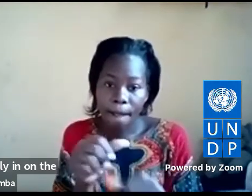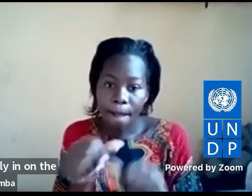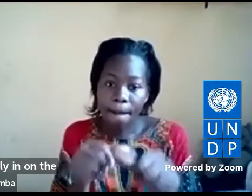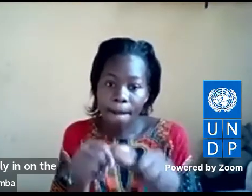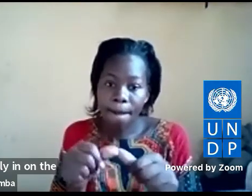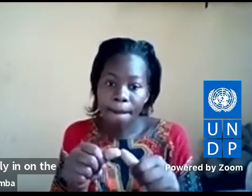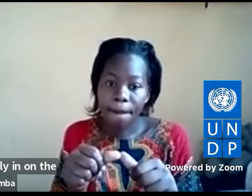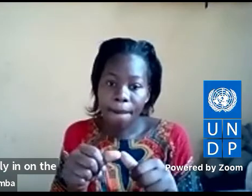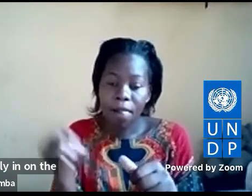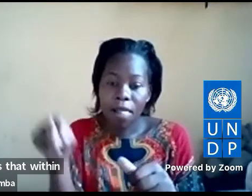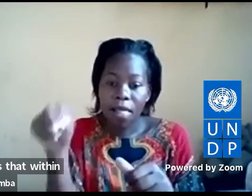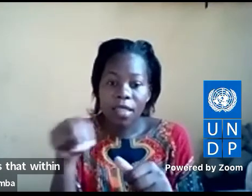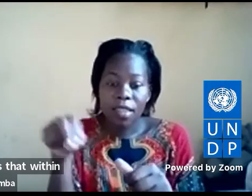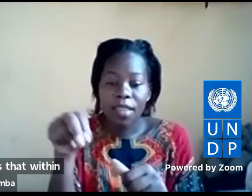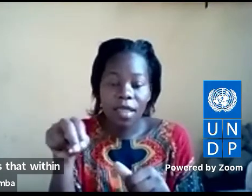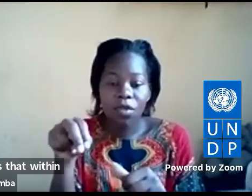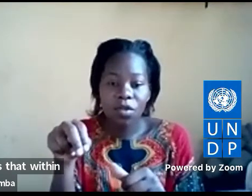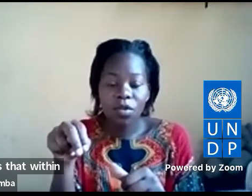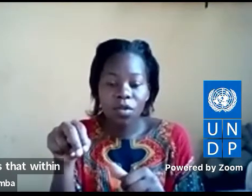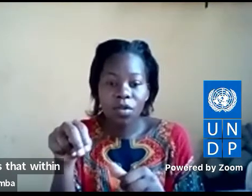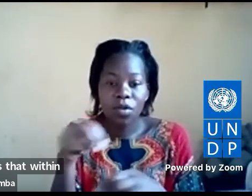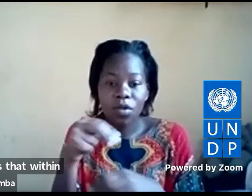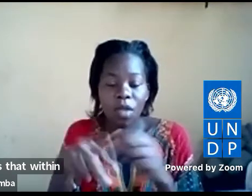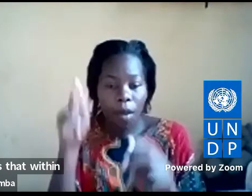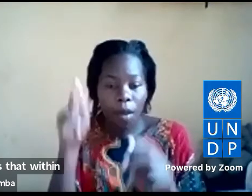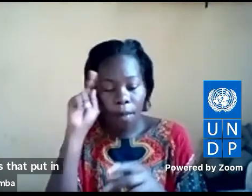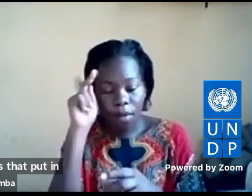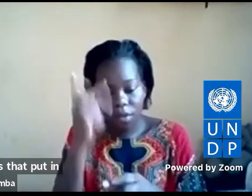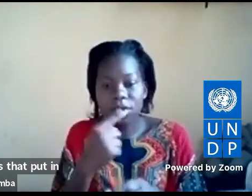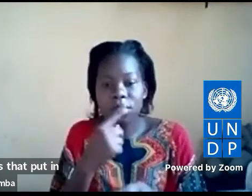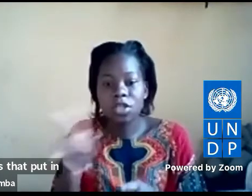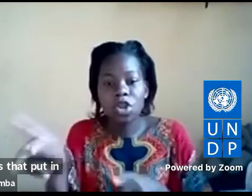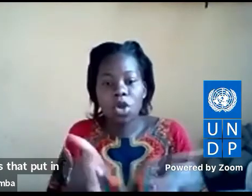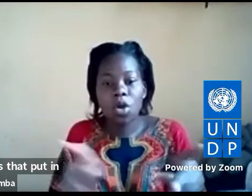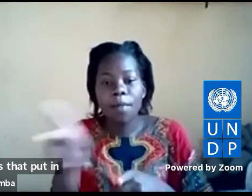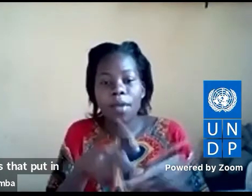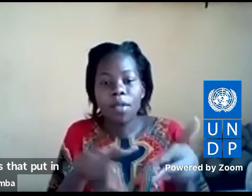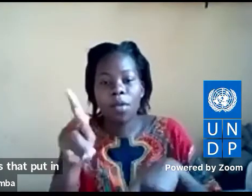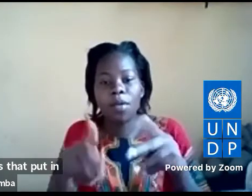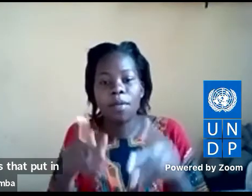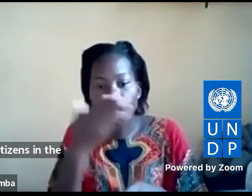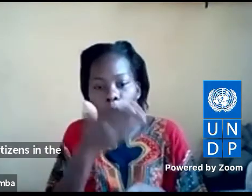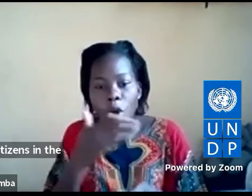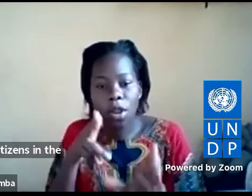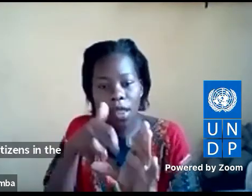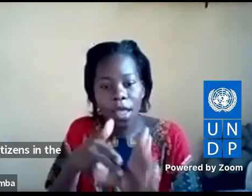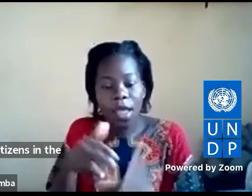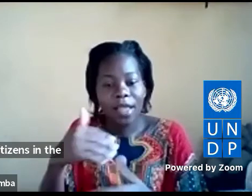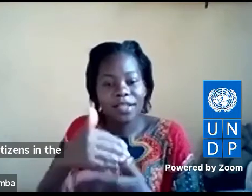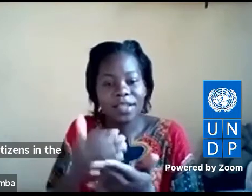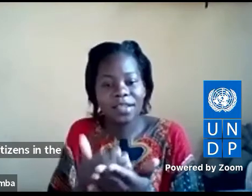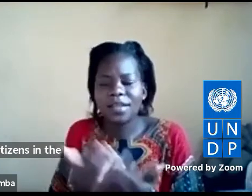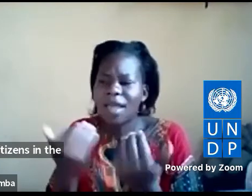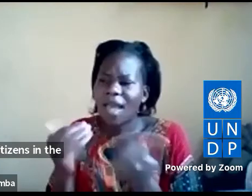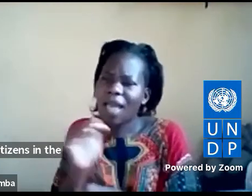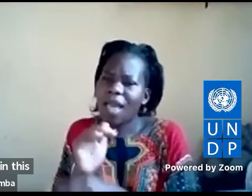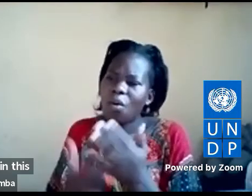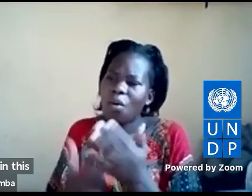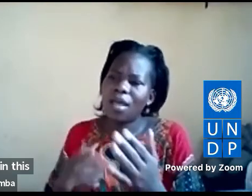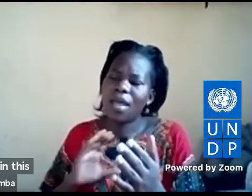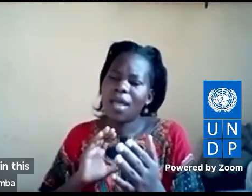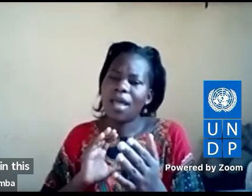policies that they have put in place to ensure that local participation of citizens in the oil and gas sector. What can we as a country leverage in this